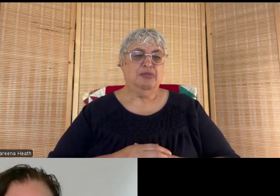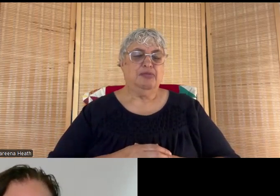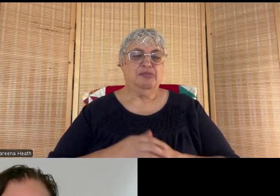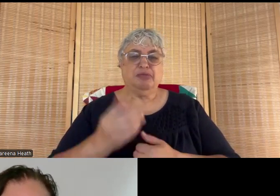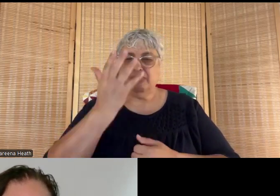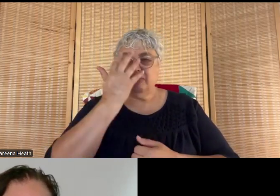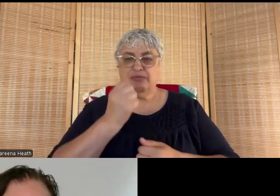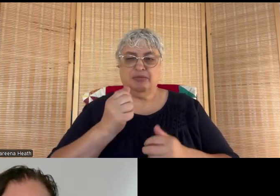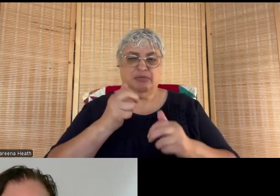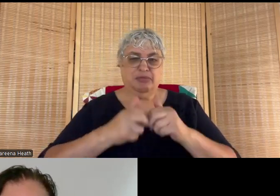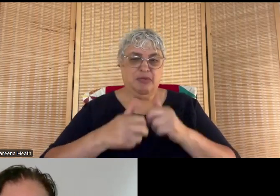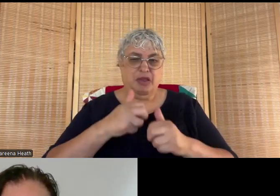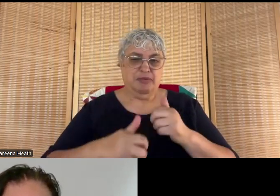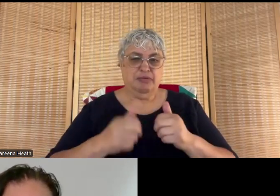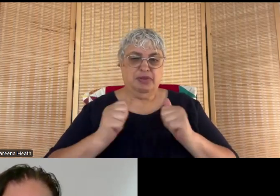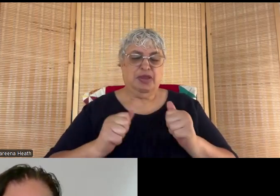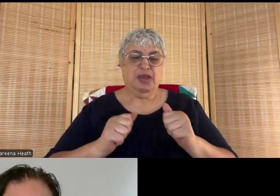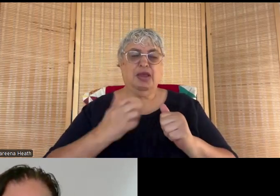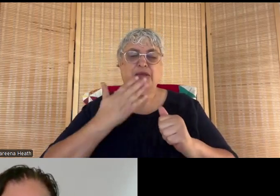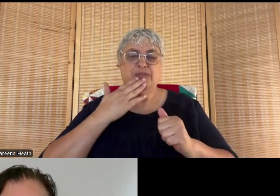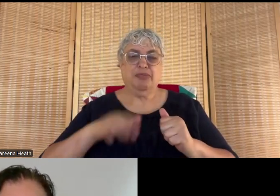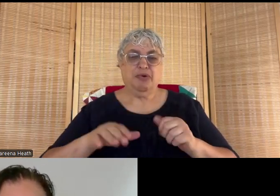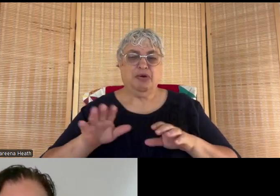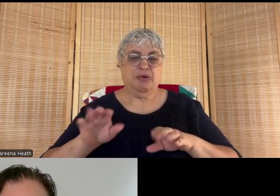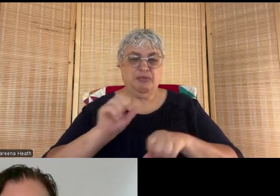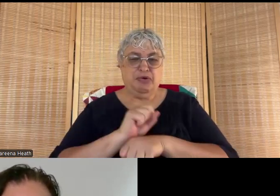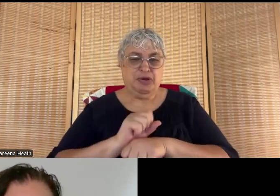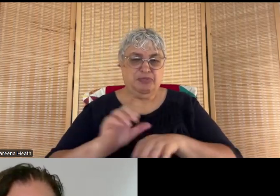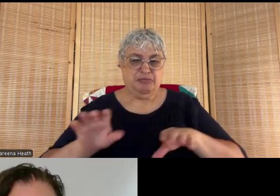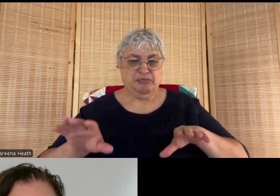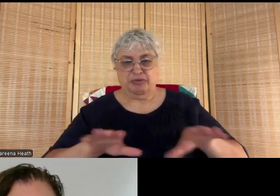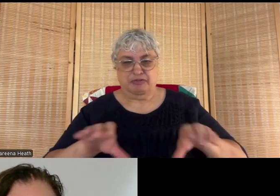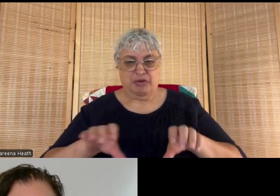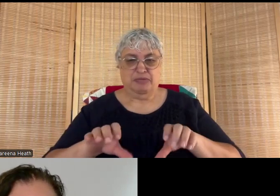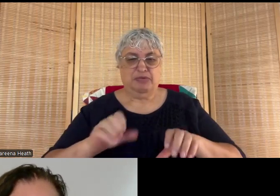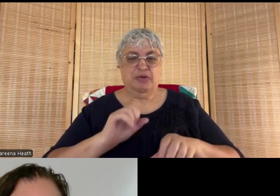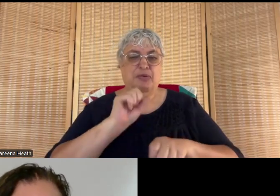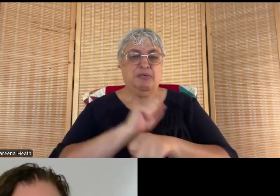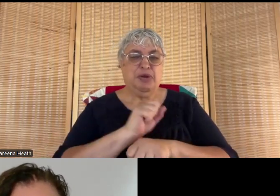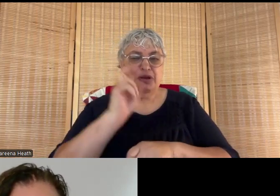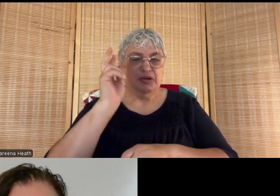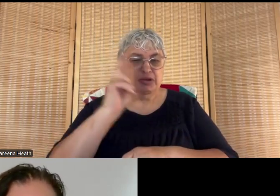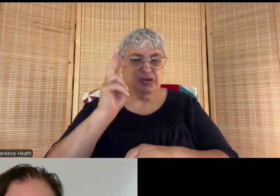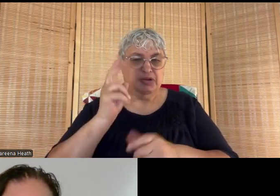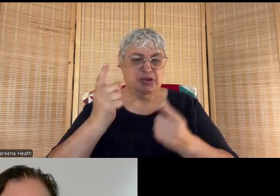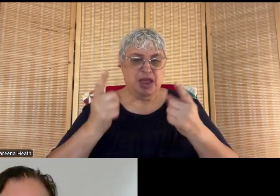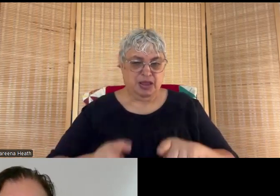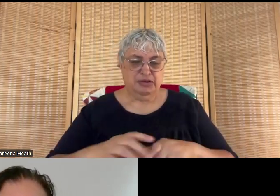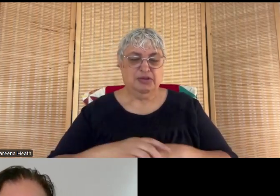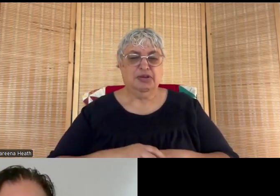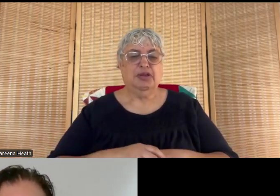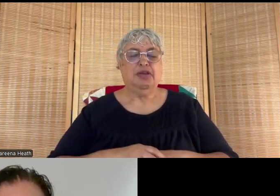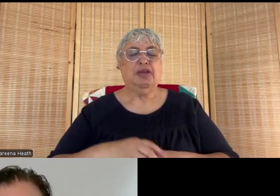Sleeping disorders may lead to poor work performance and or work accidents. Studies suggest that sleep